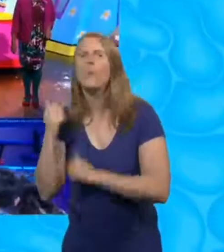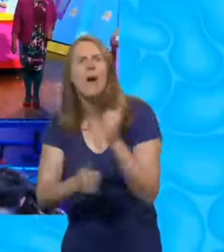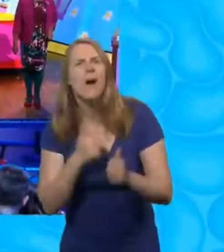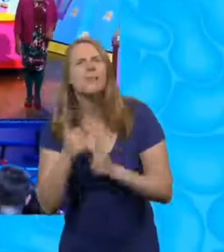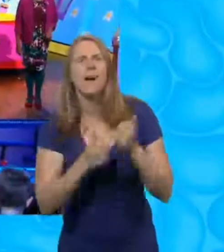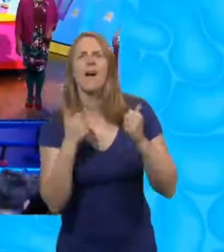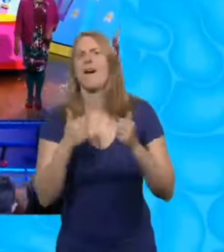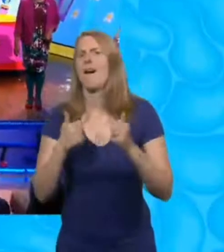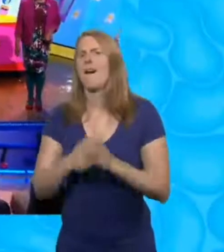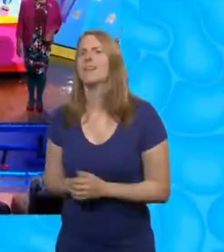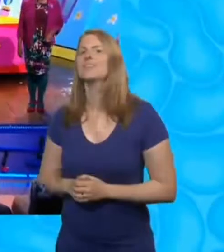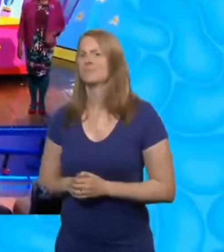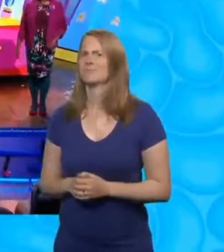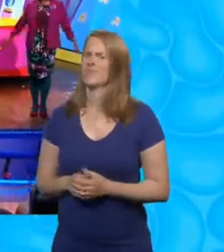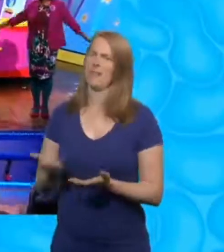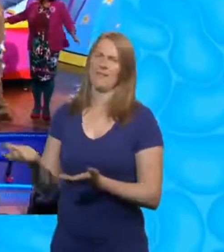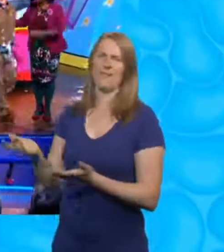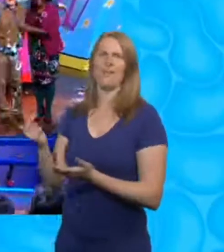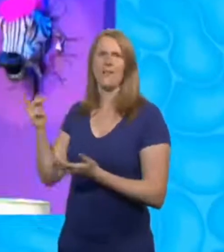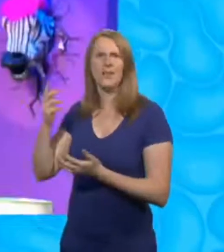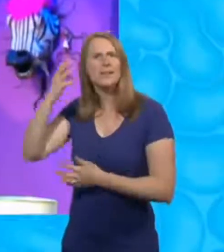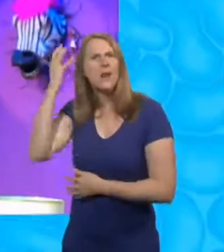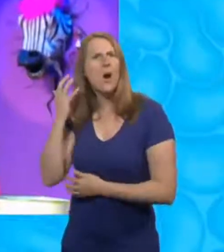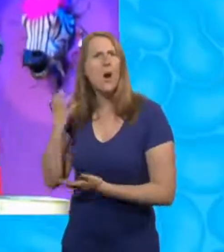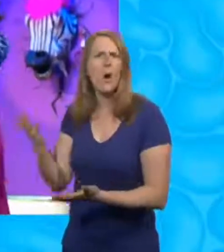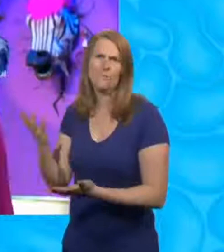Wonderful. Well, let's hear it for our very special guest, Dakota!